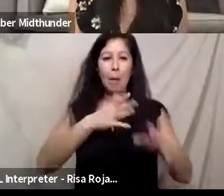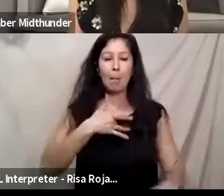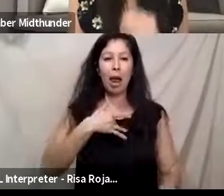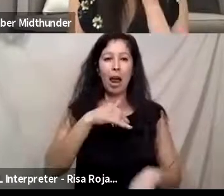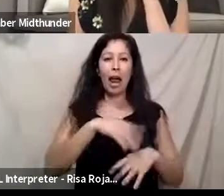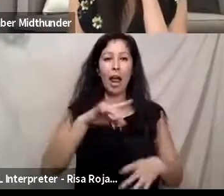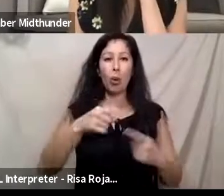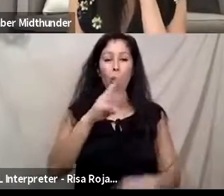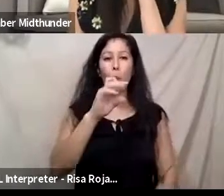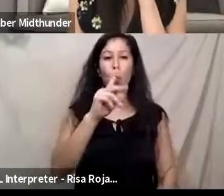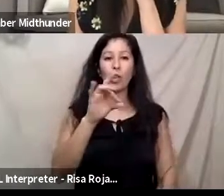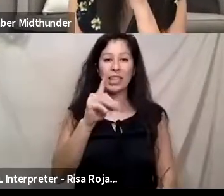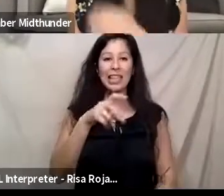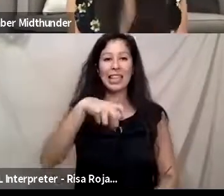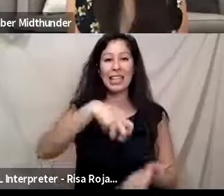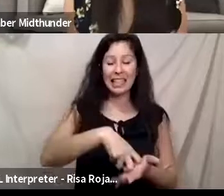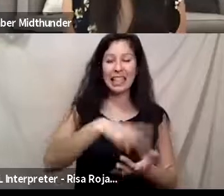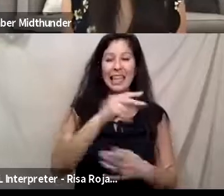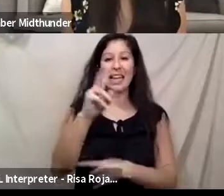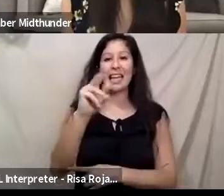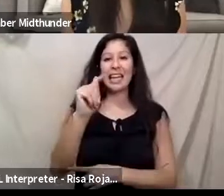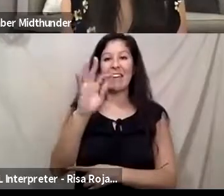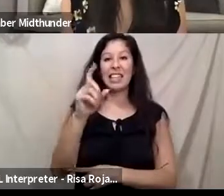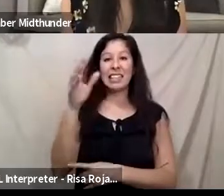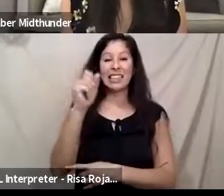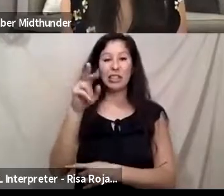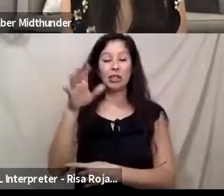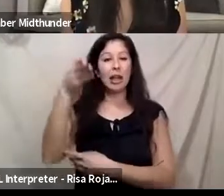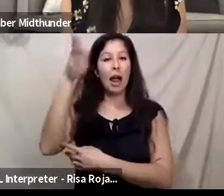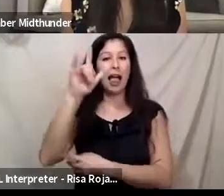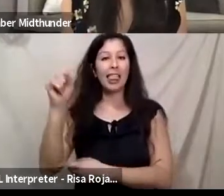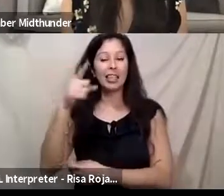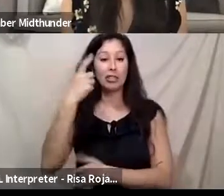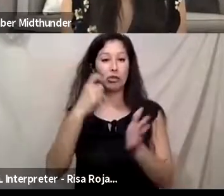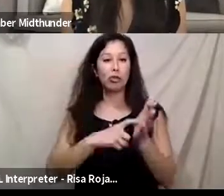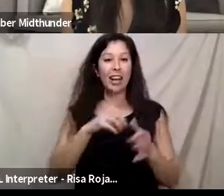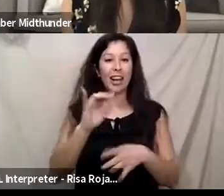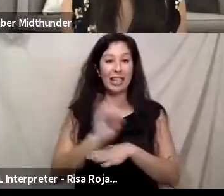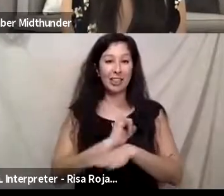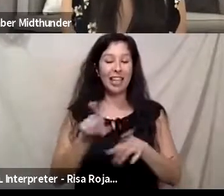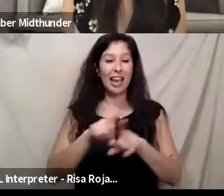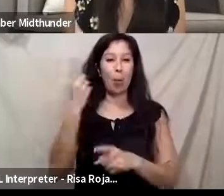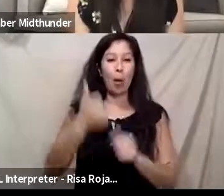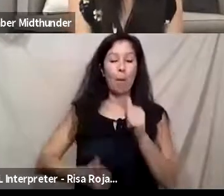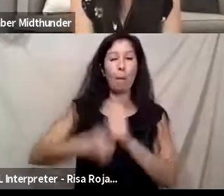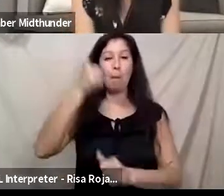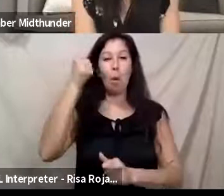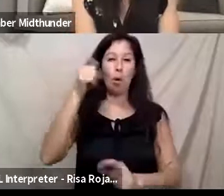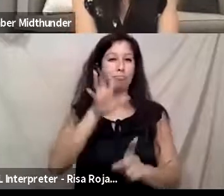Knee, and the Netflix series Godless. She is recognized in the entertainment industry as one of the